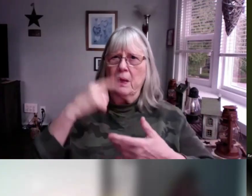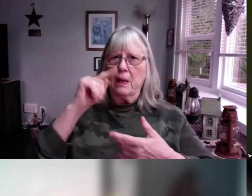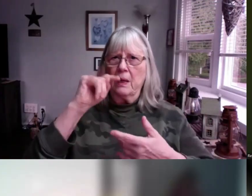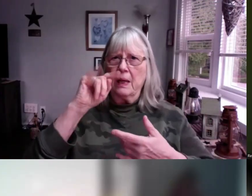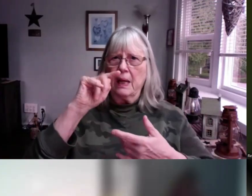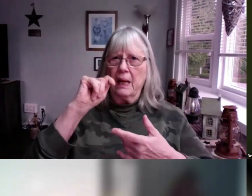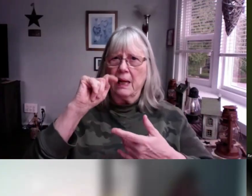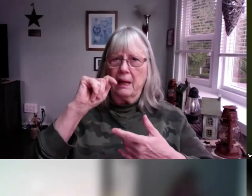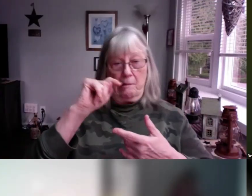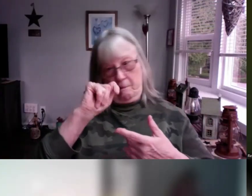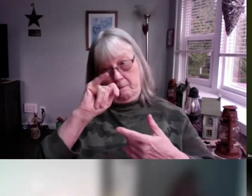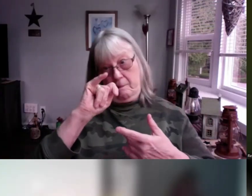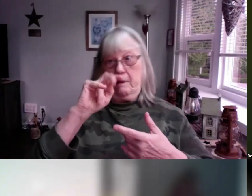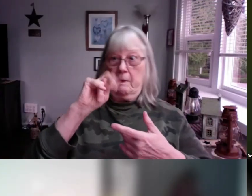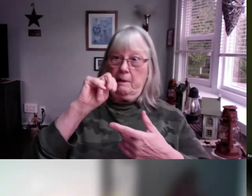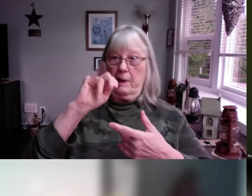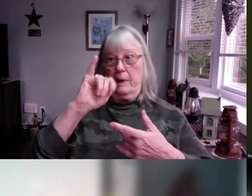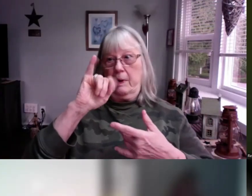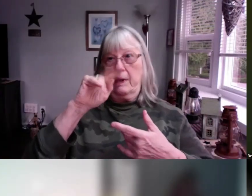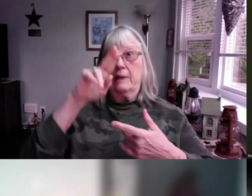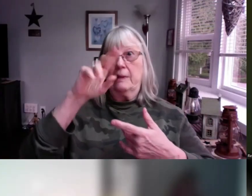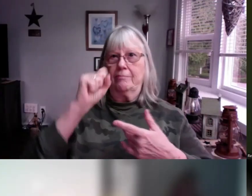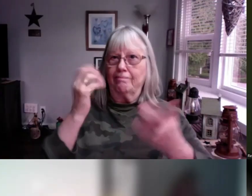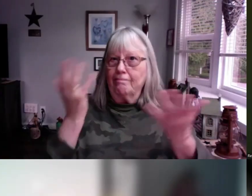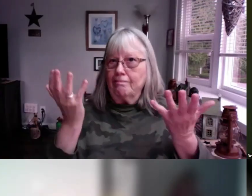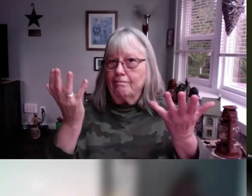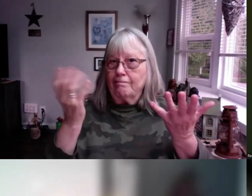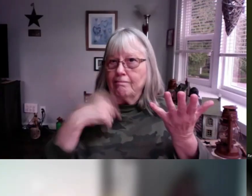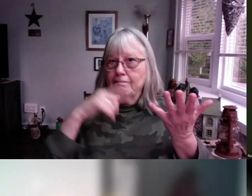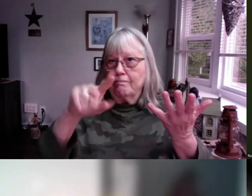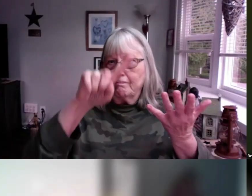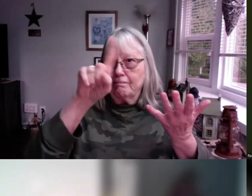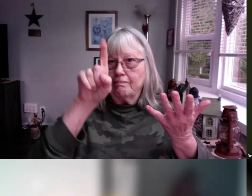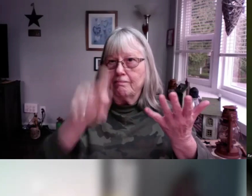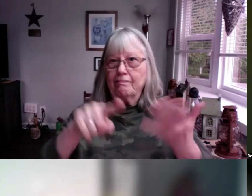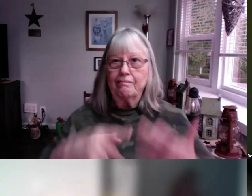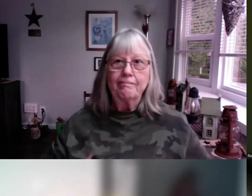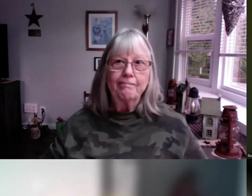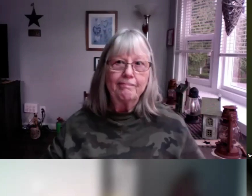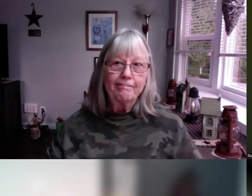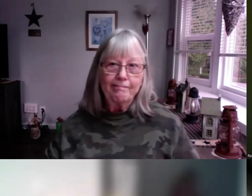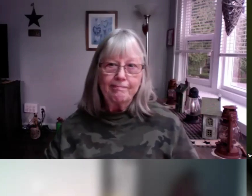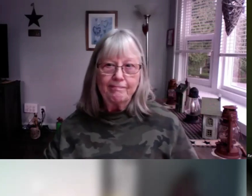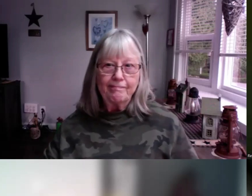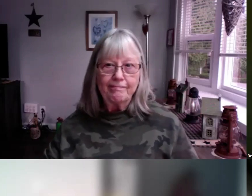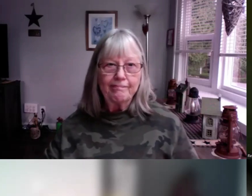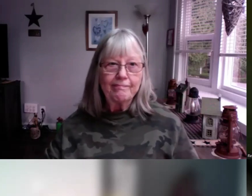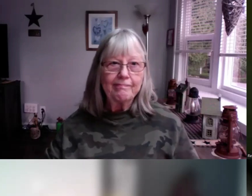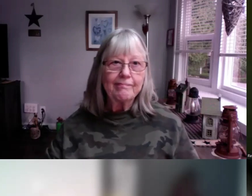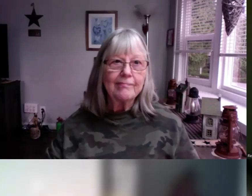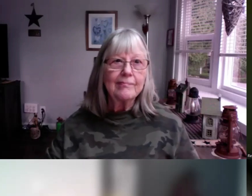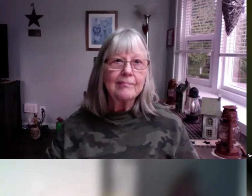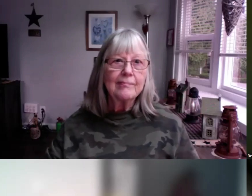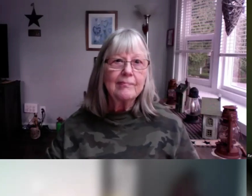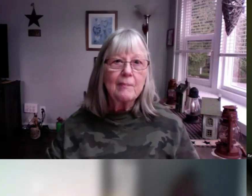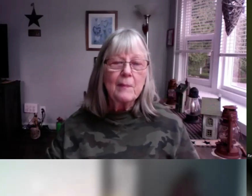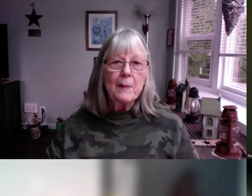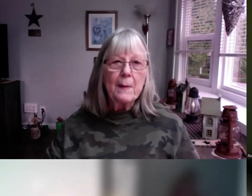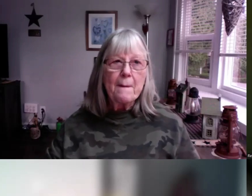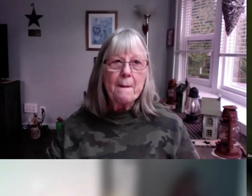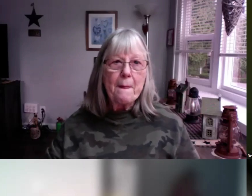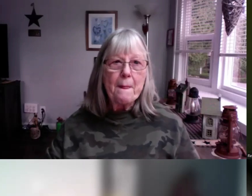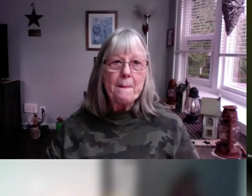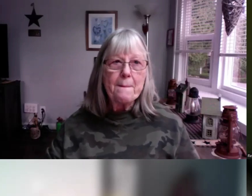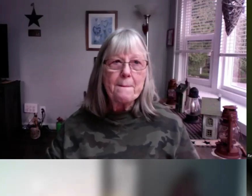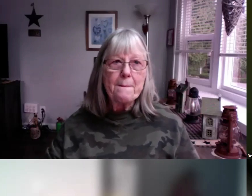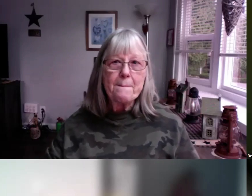I occurred later in life. So why would I have tinnitus now? So it just kind of perplexes me as to why I would